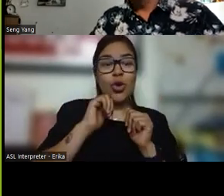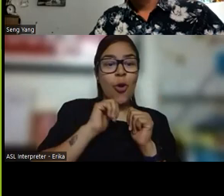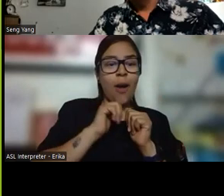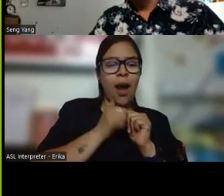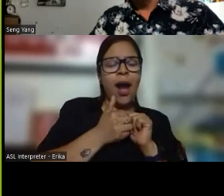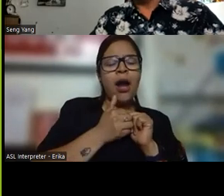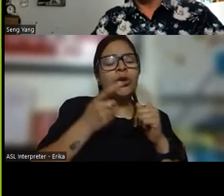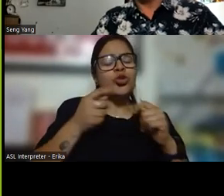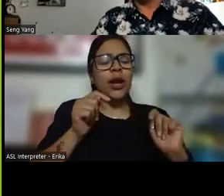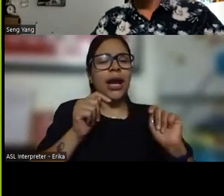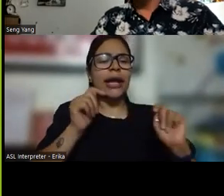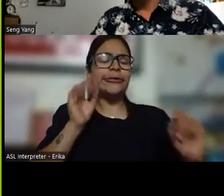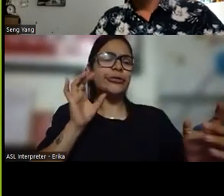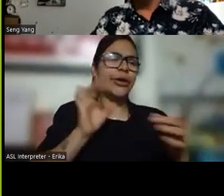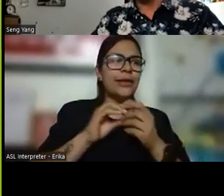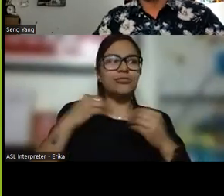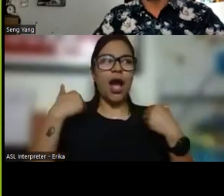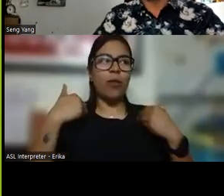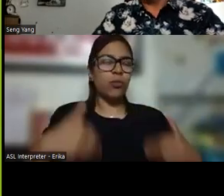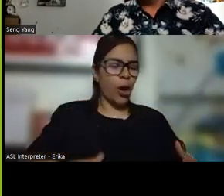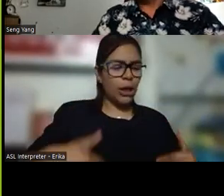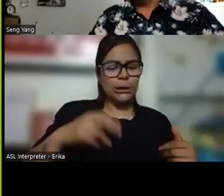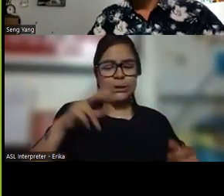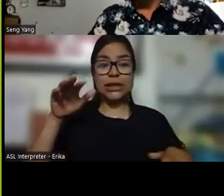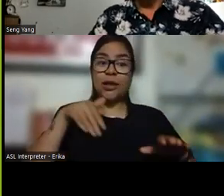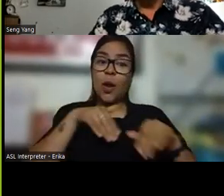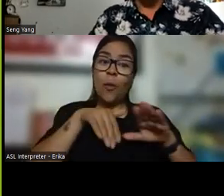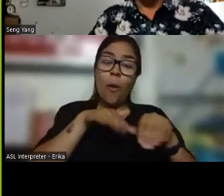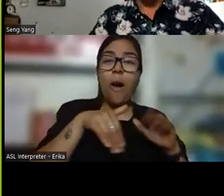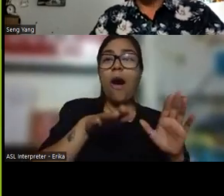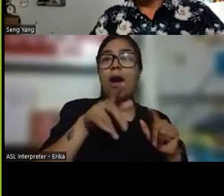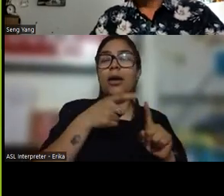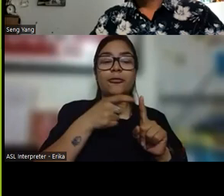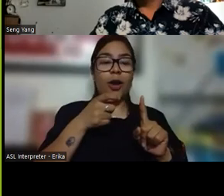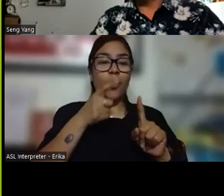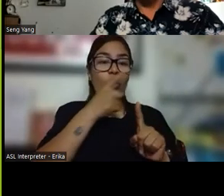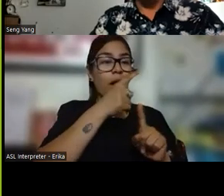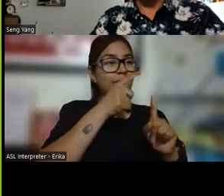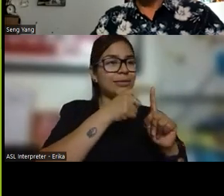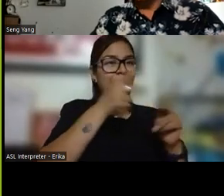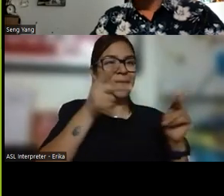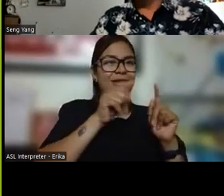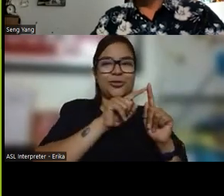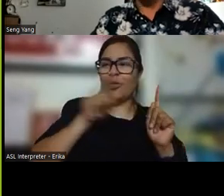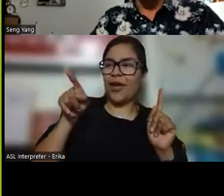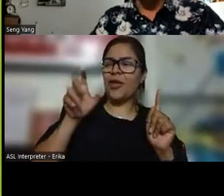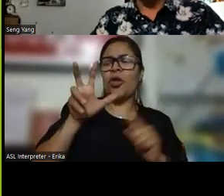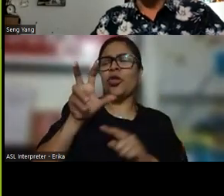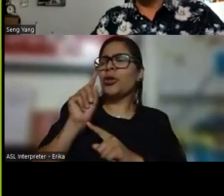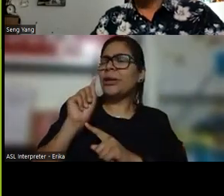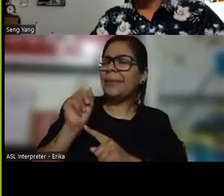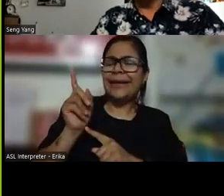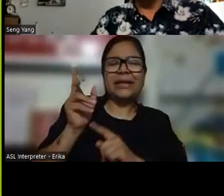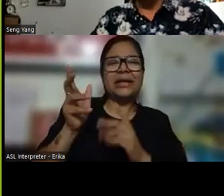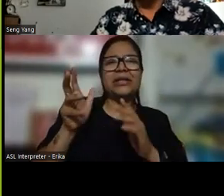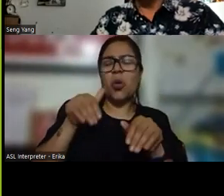the village. When they walk from the village to the right field, it might take about 30 minutes, an hour or 2 hours back